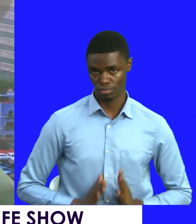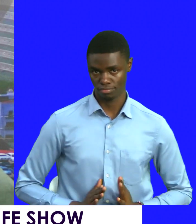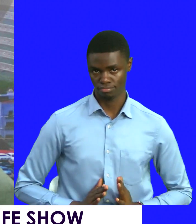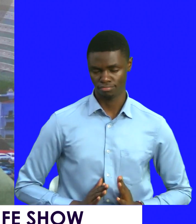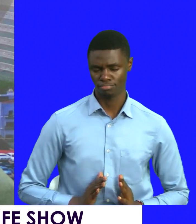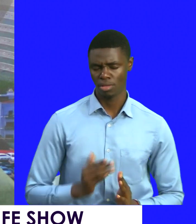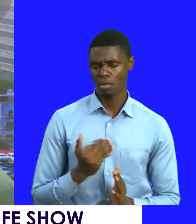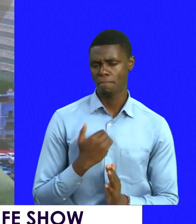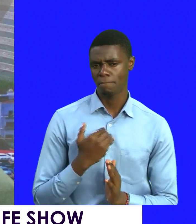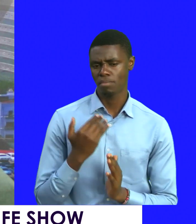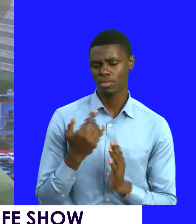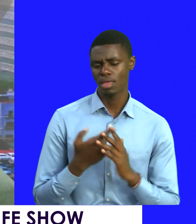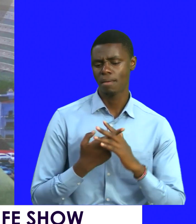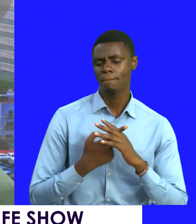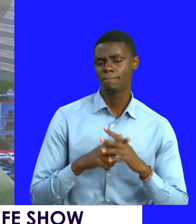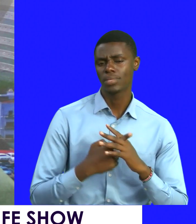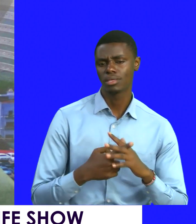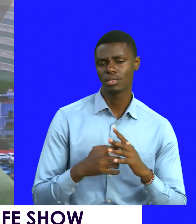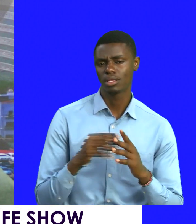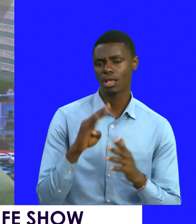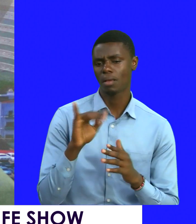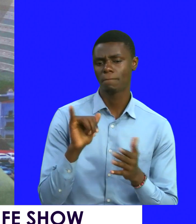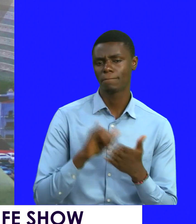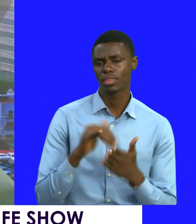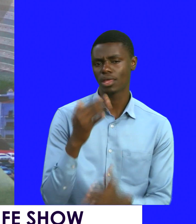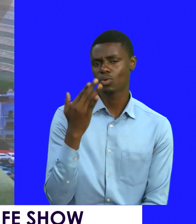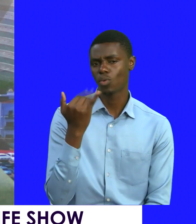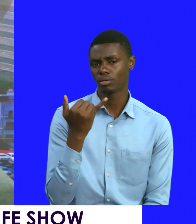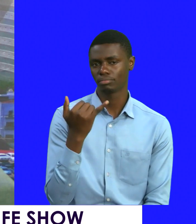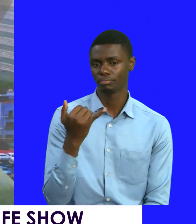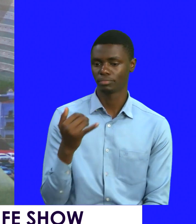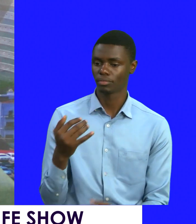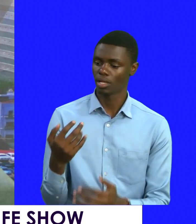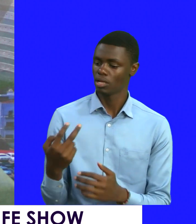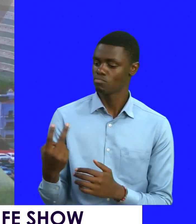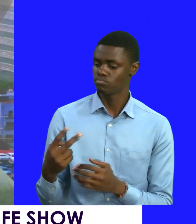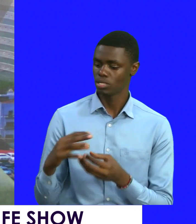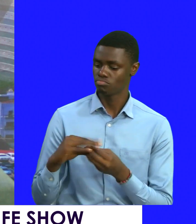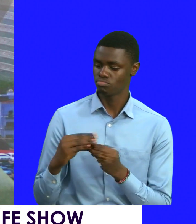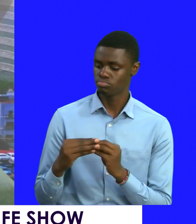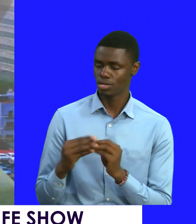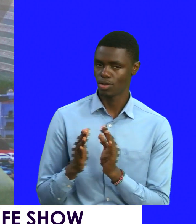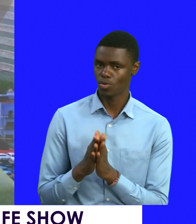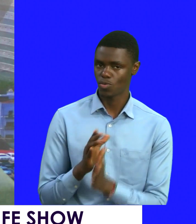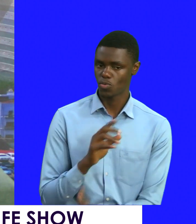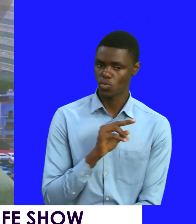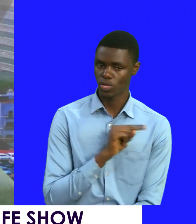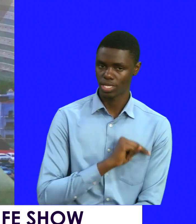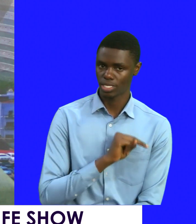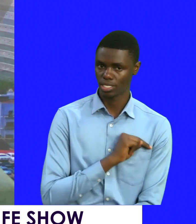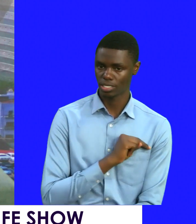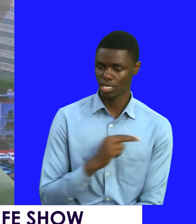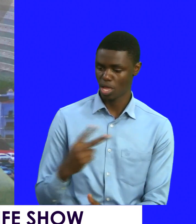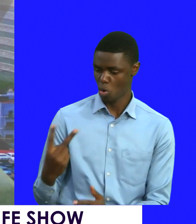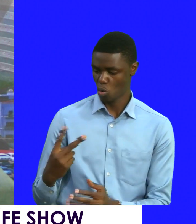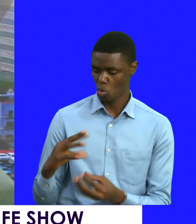Why am I beginning with this background? Because creation with nature,